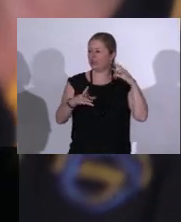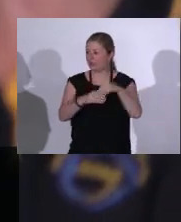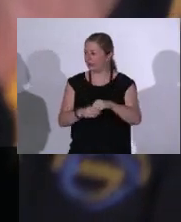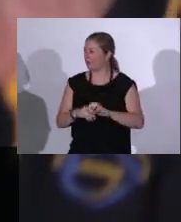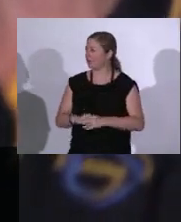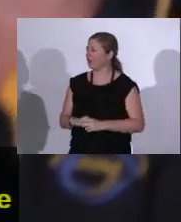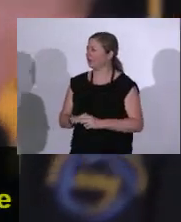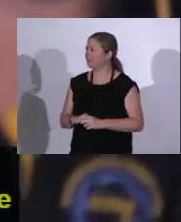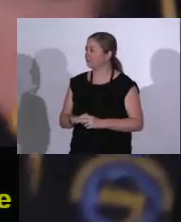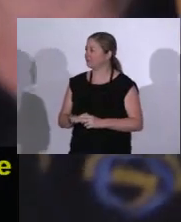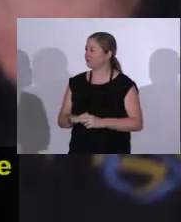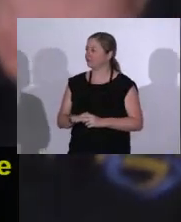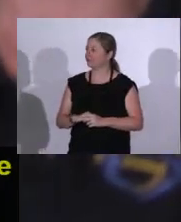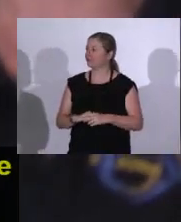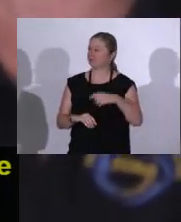that was terrible.